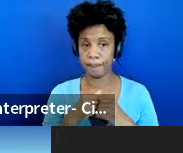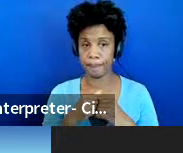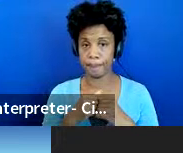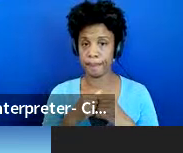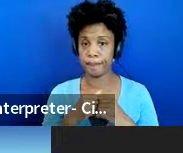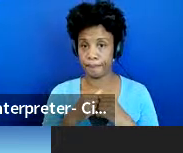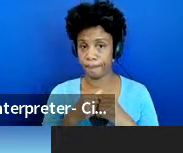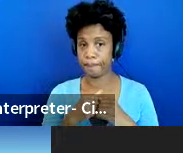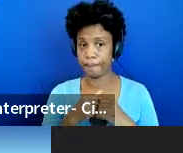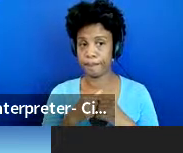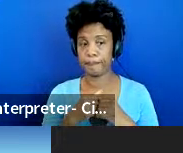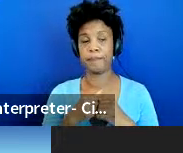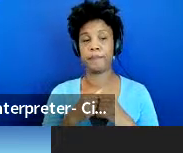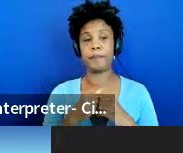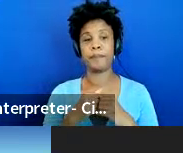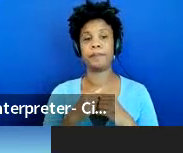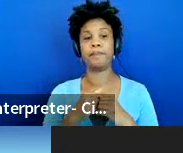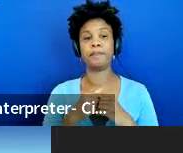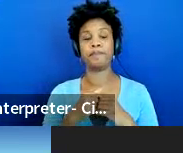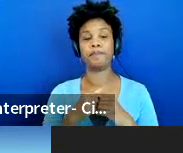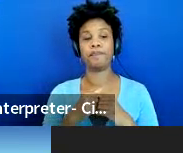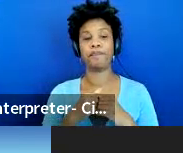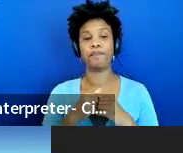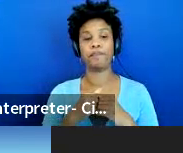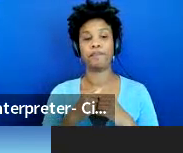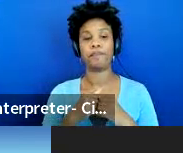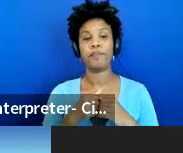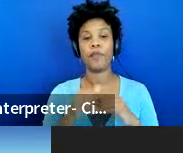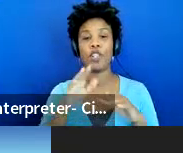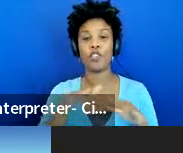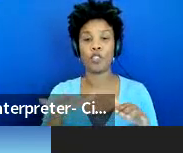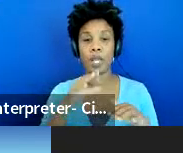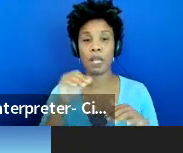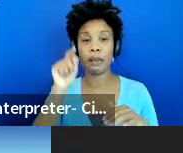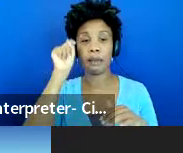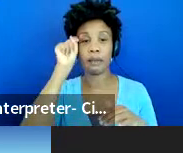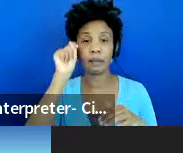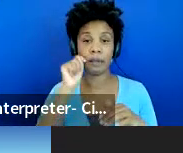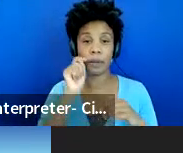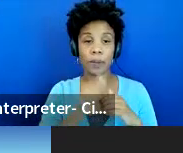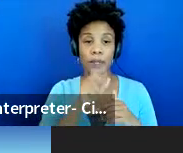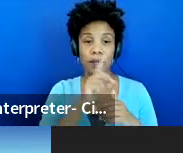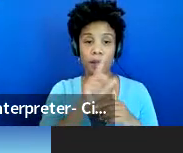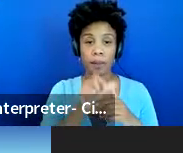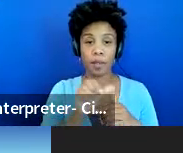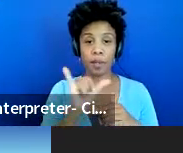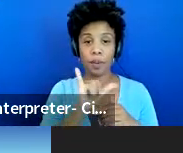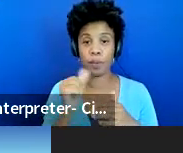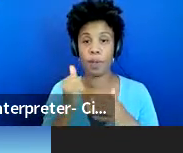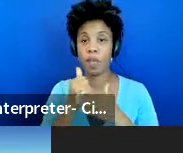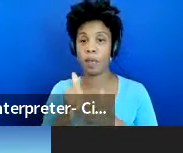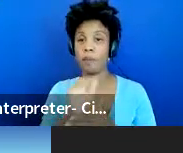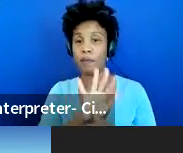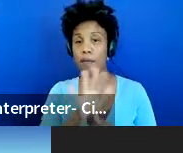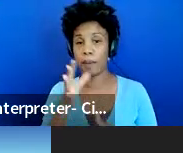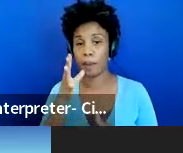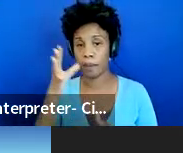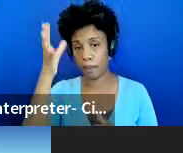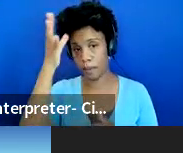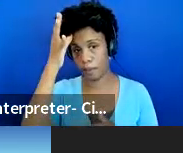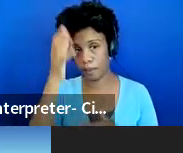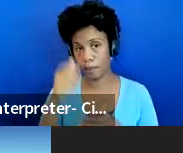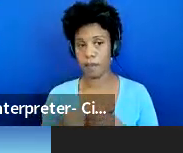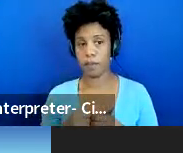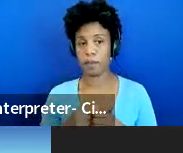as their parents. It has 4 different locations, and it looks at quite a number of disabilities area.